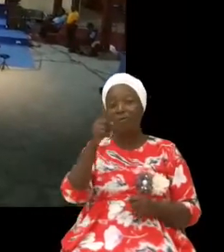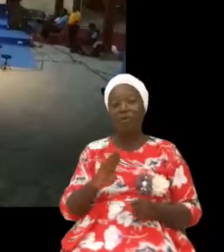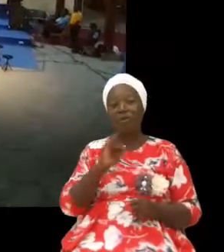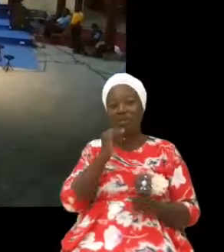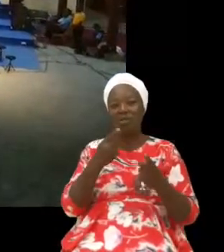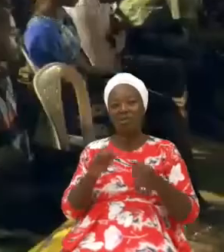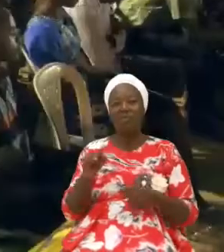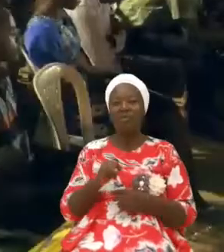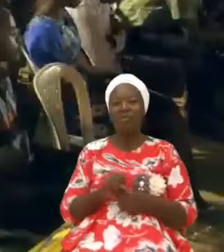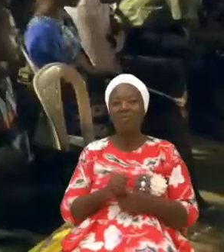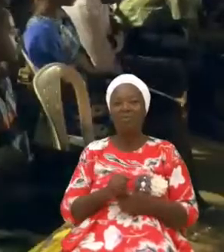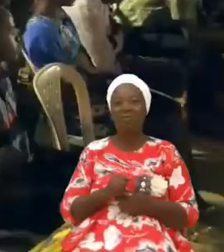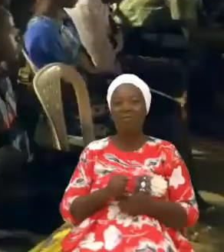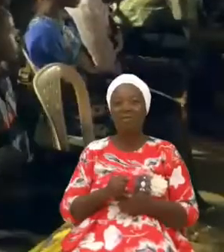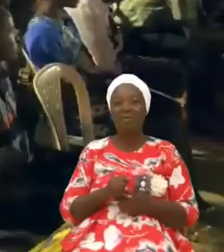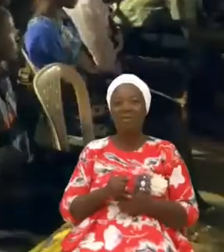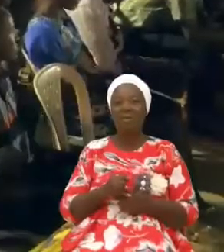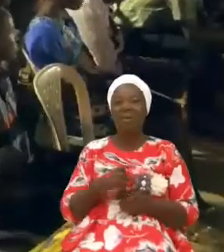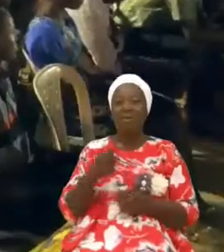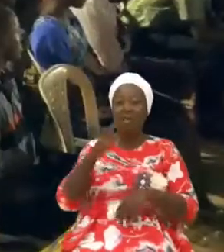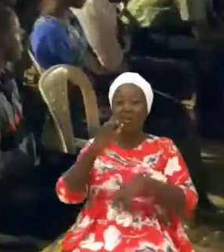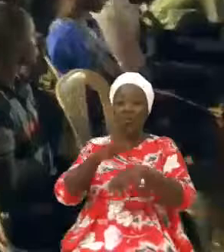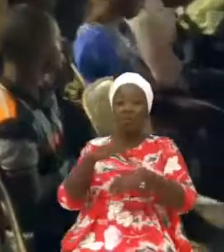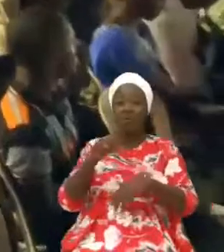The power of God is coming.